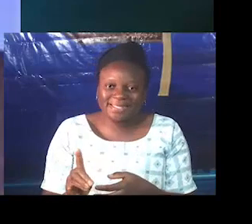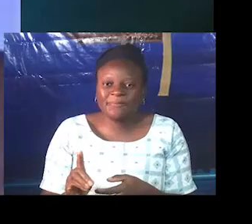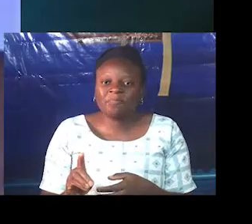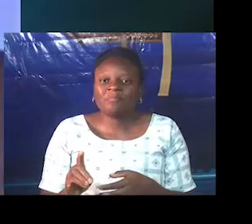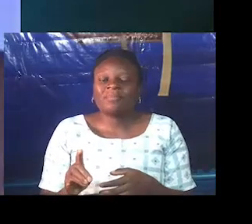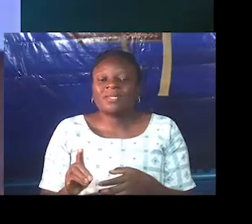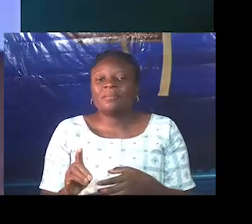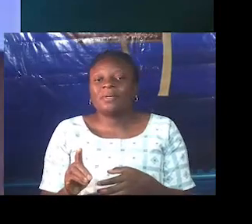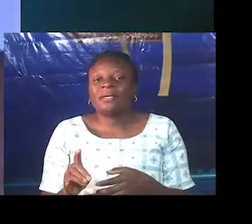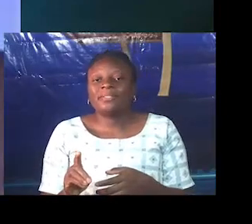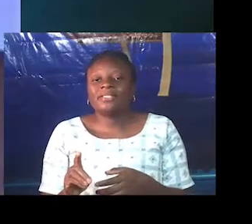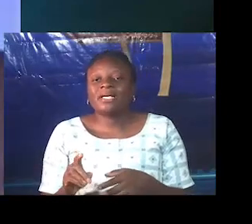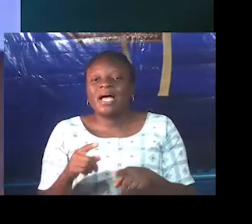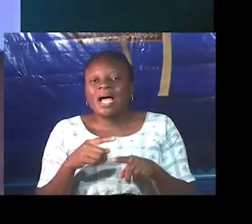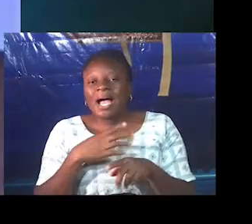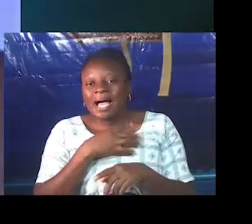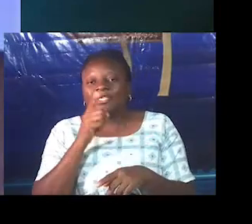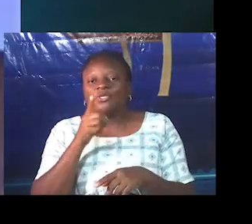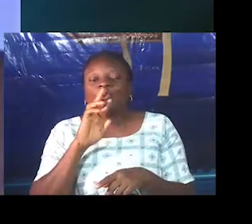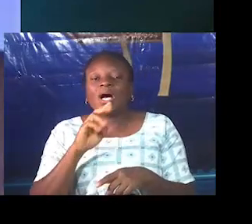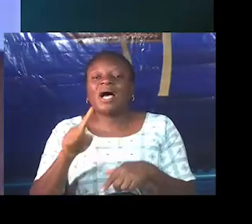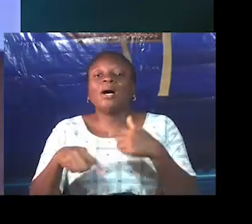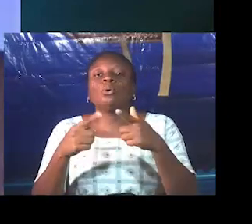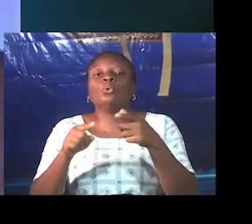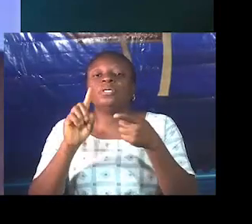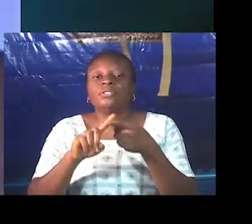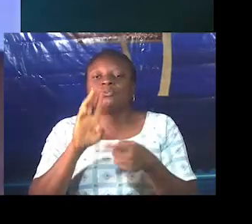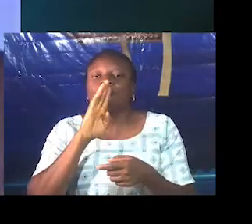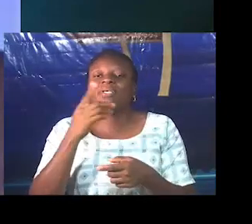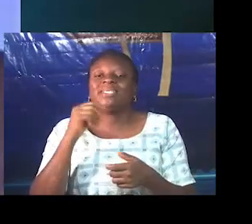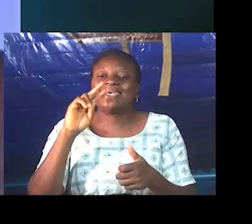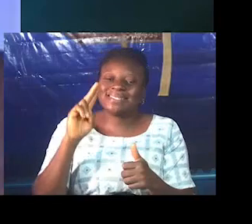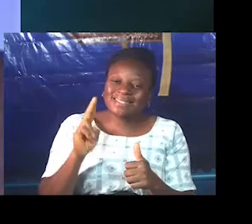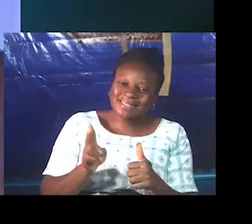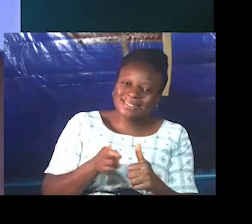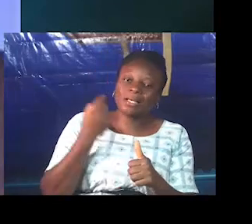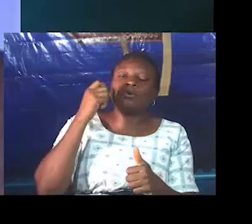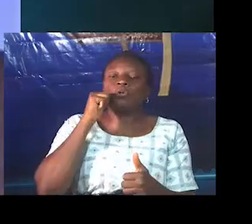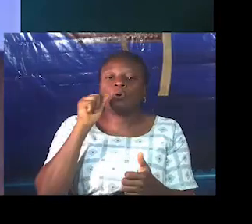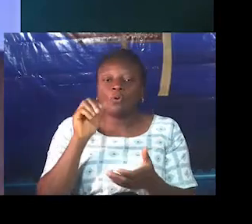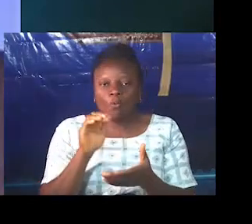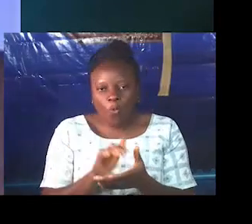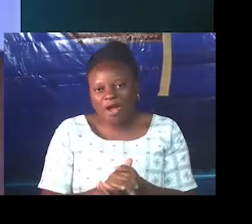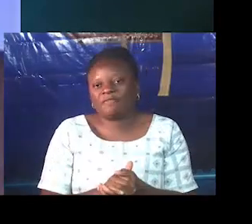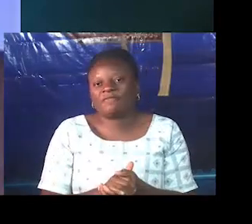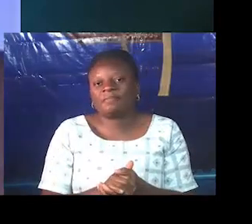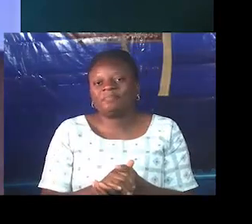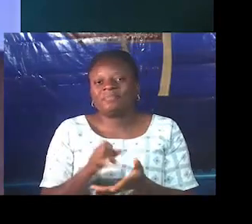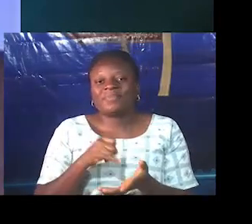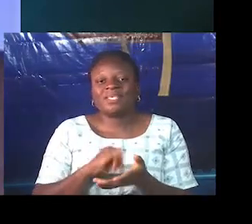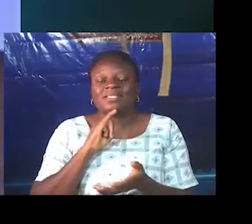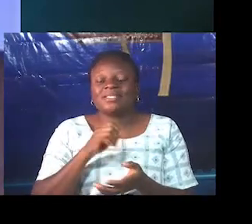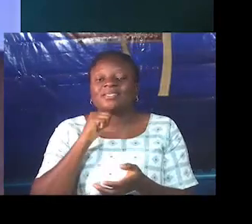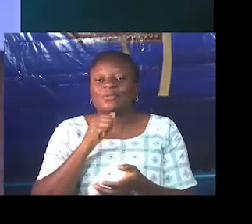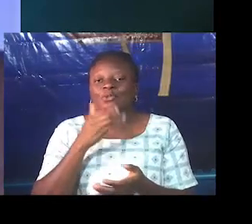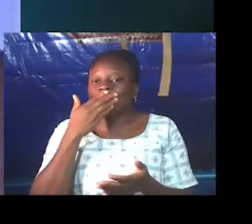life. No, God cannot lead you into such a confusion. You don't need to pray about that. You don't